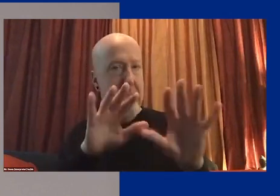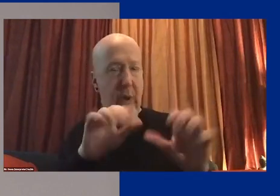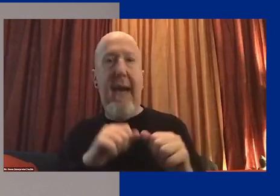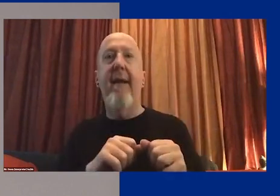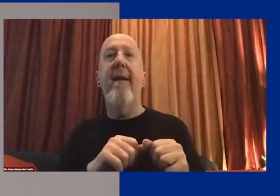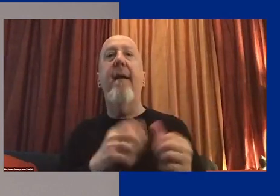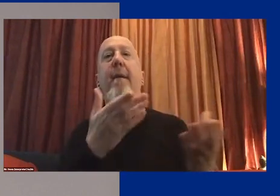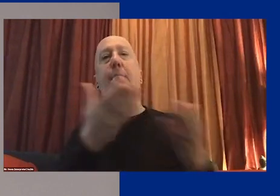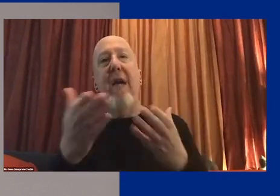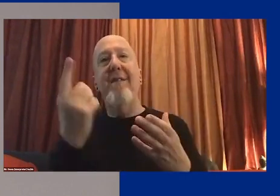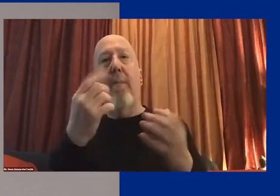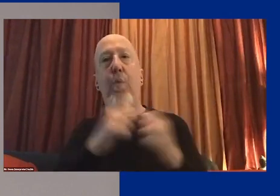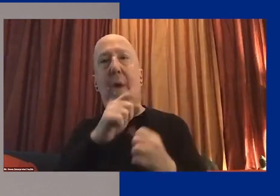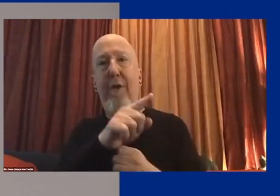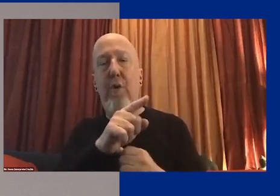person to